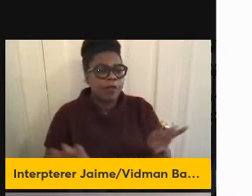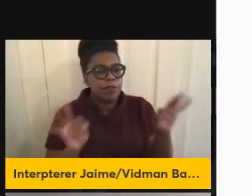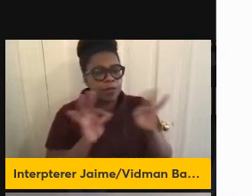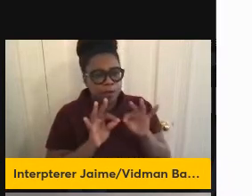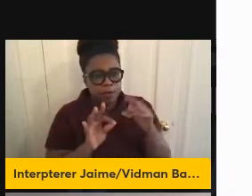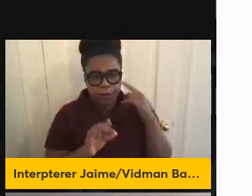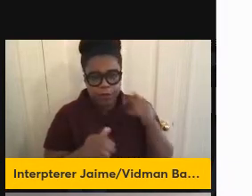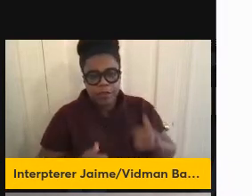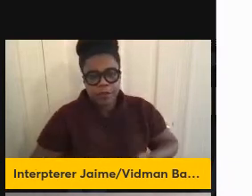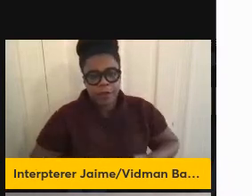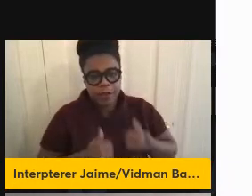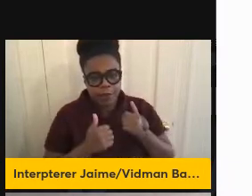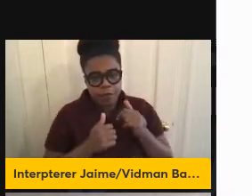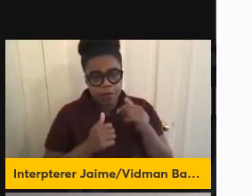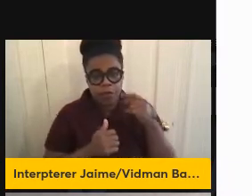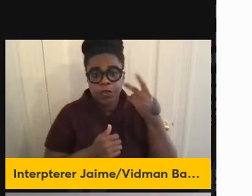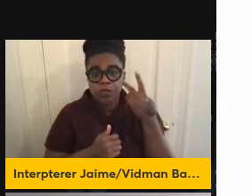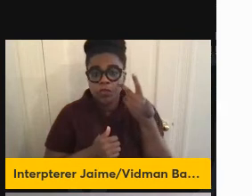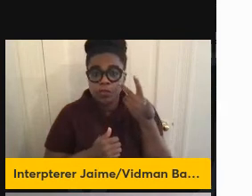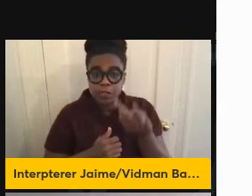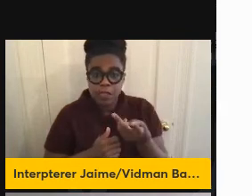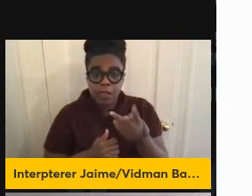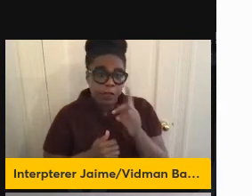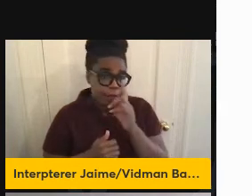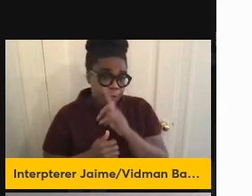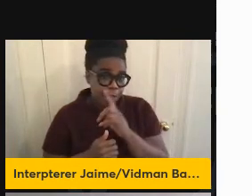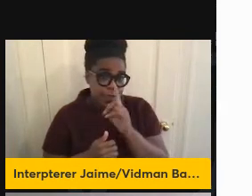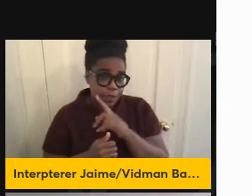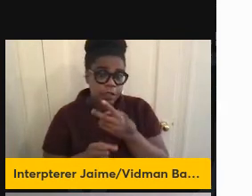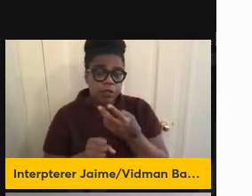this, we used our mice that